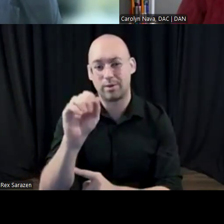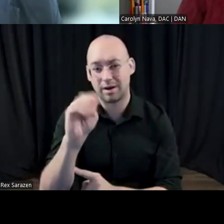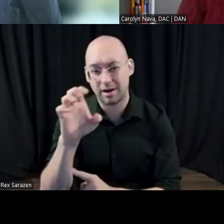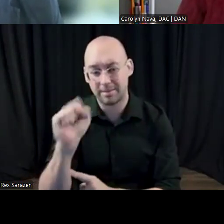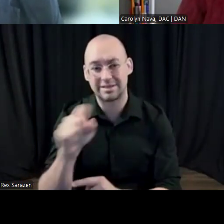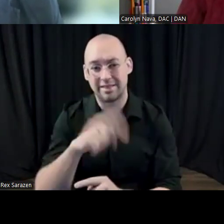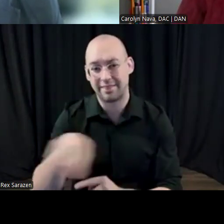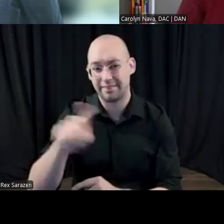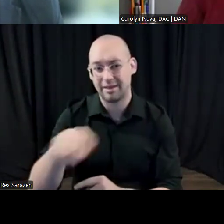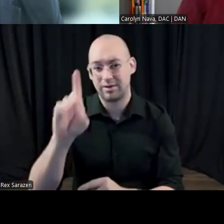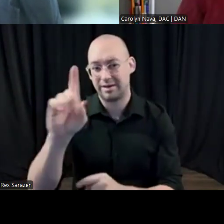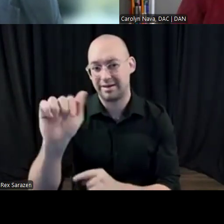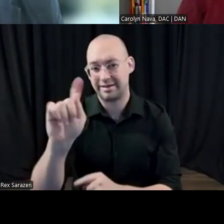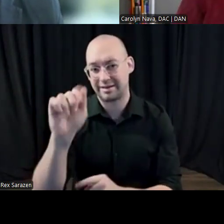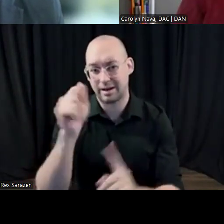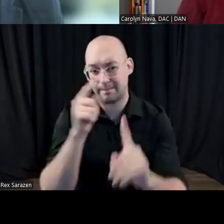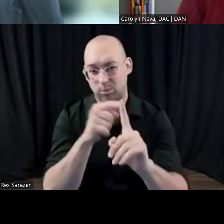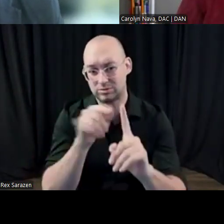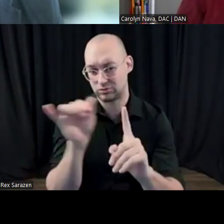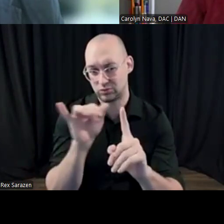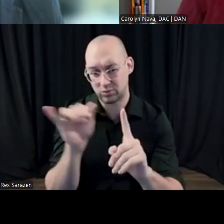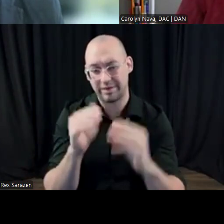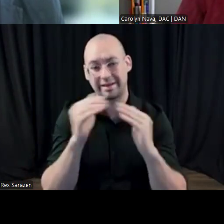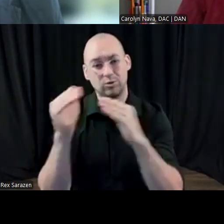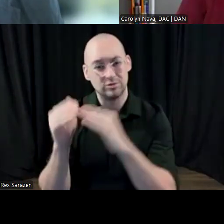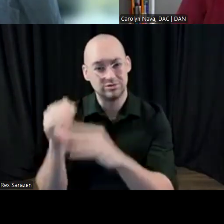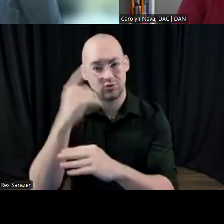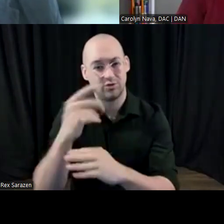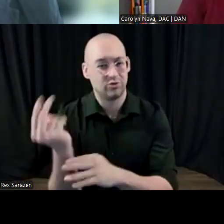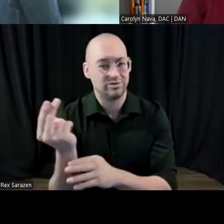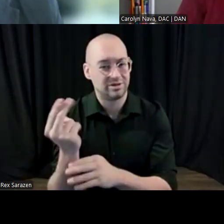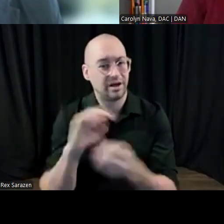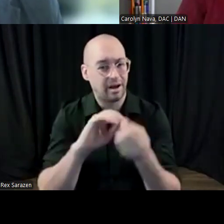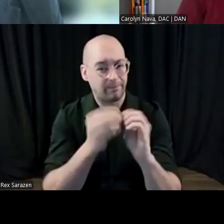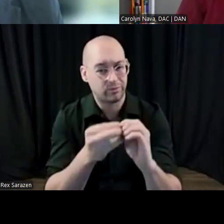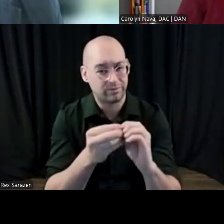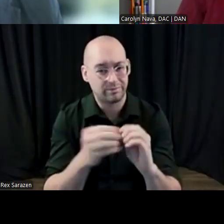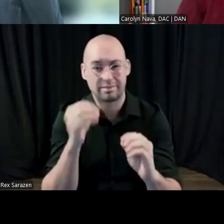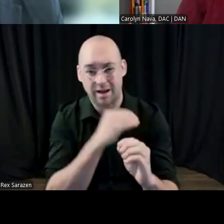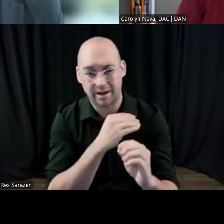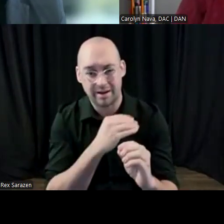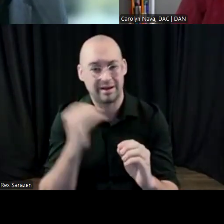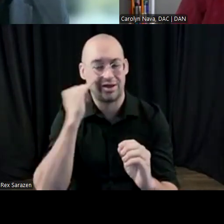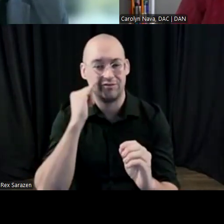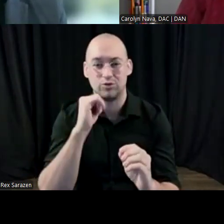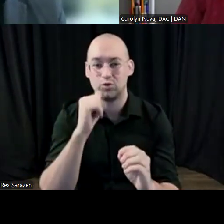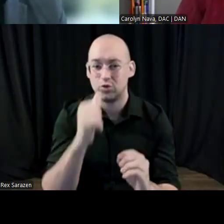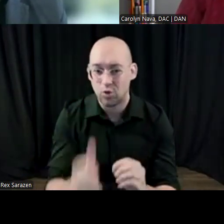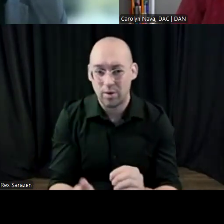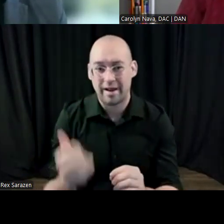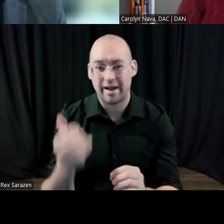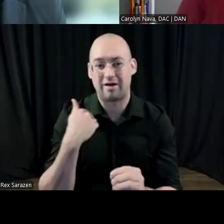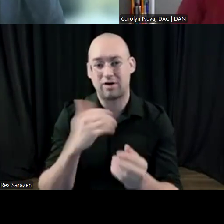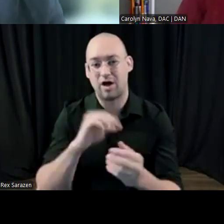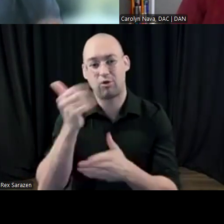data points too, equal to utilization. Numbers lie if you don't have the other parts of